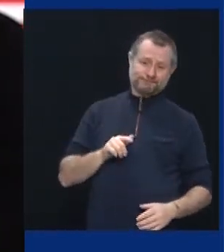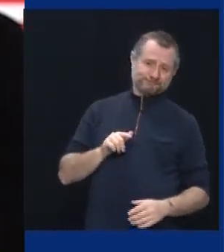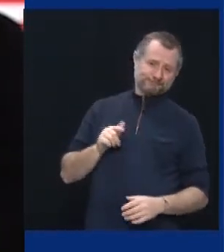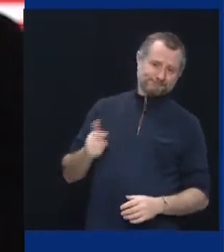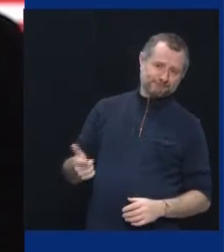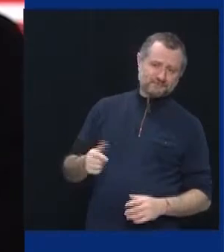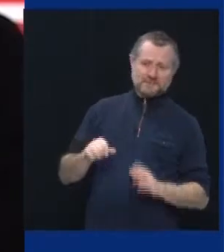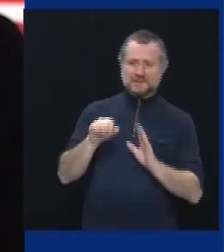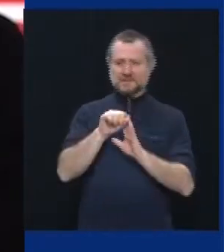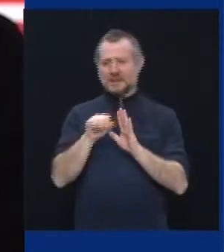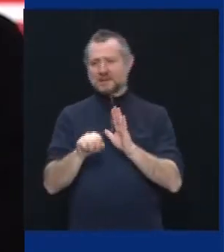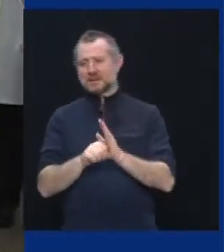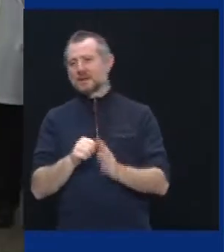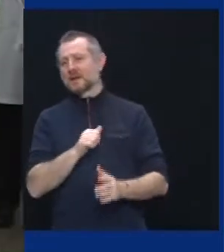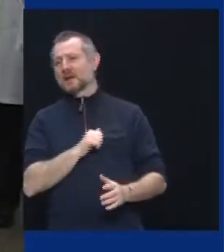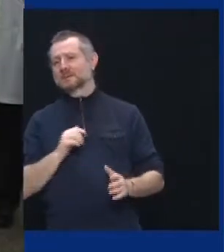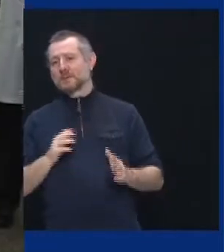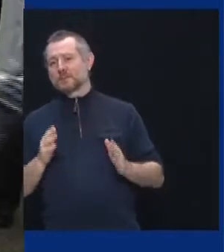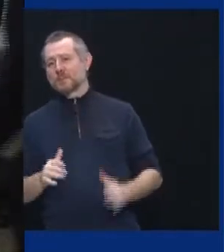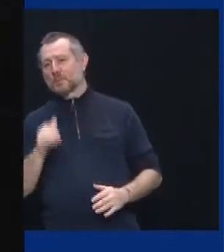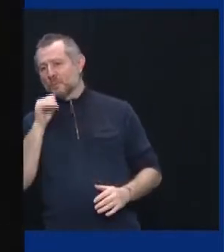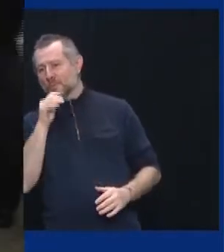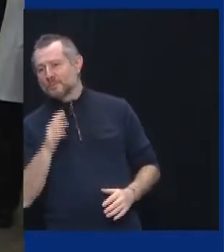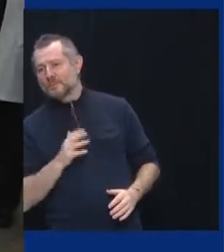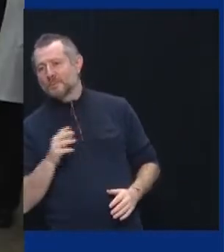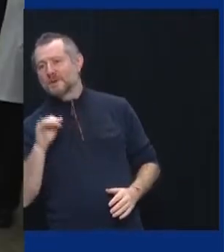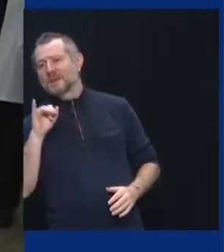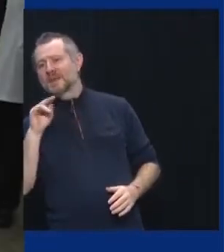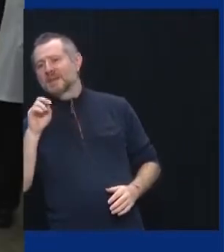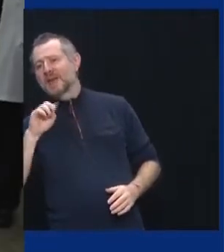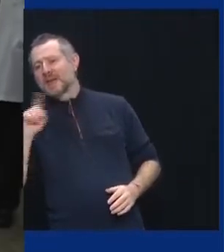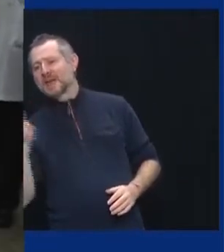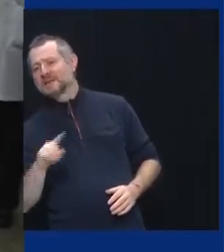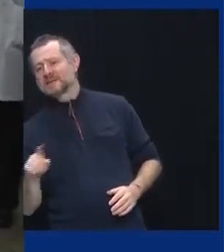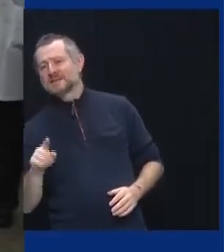State Assemblywoman Inez Dickens. Amen.